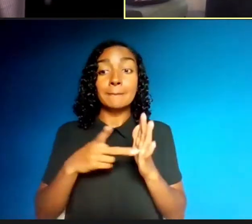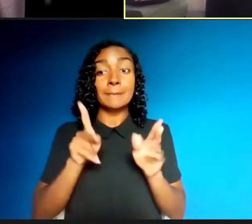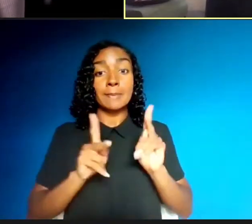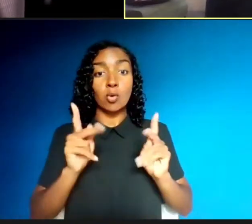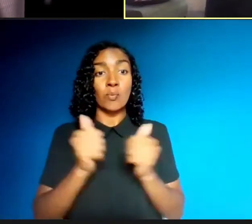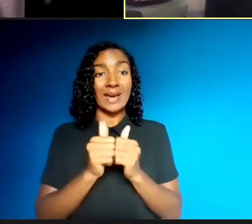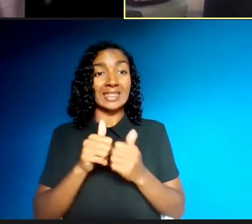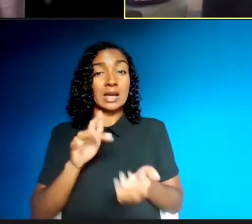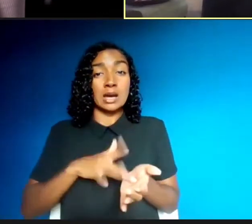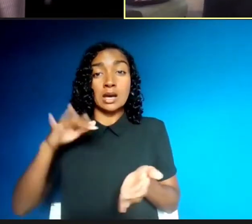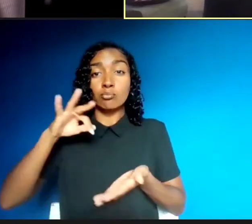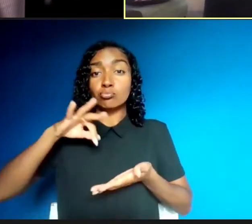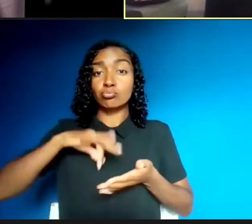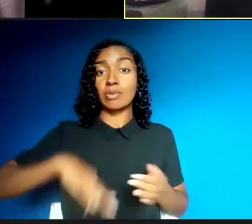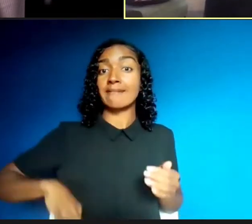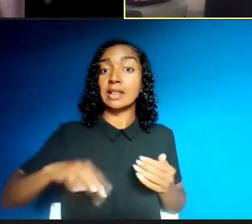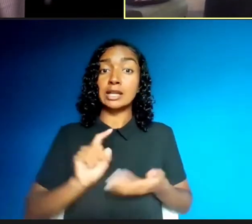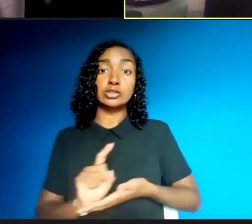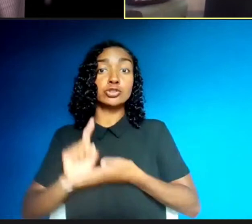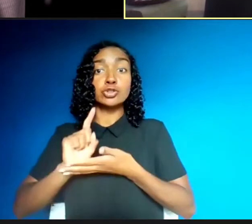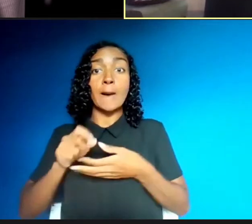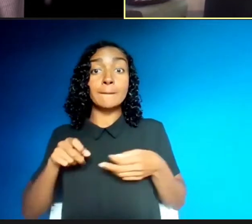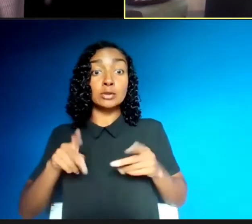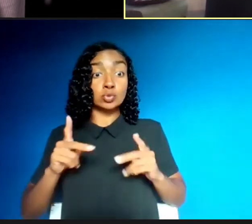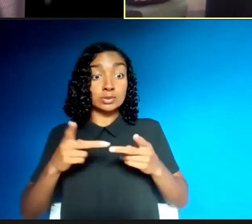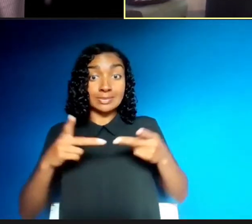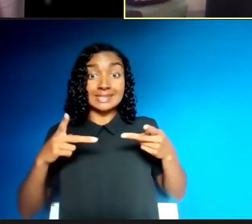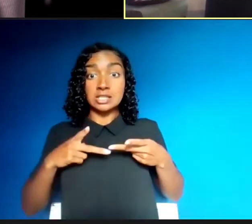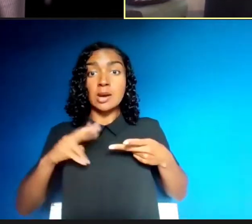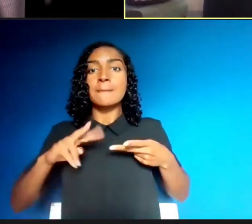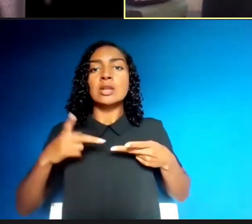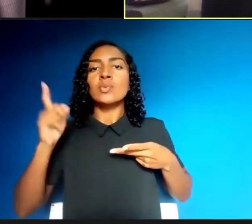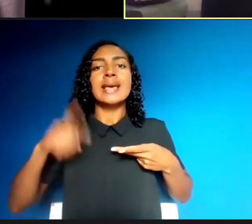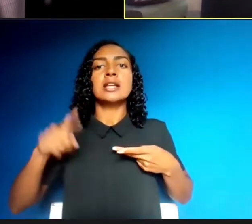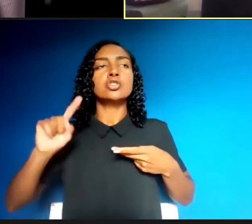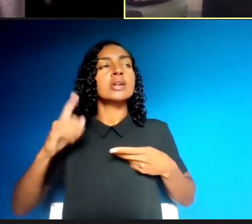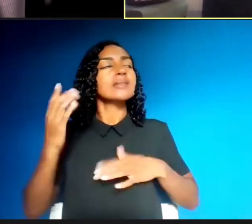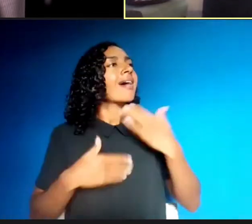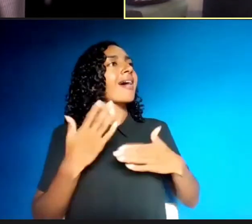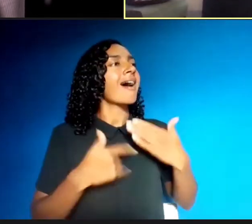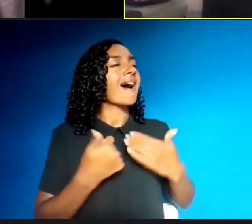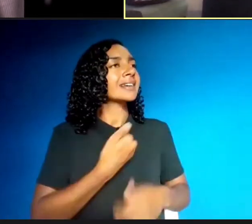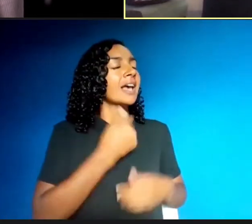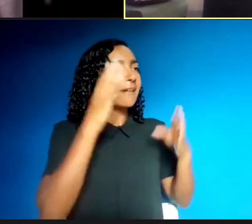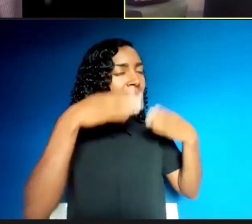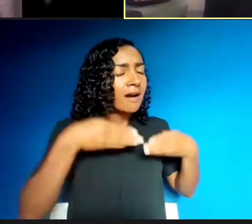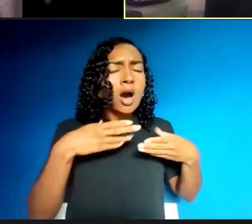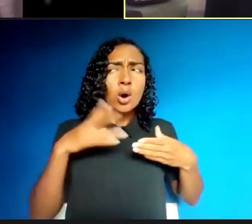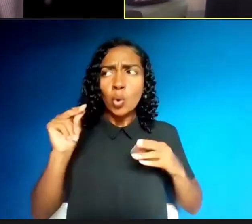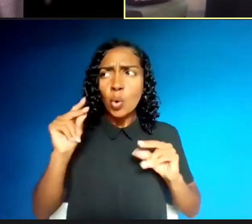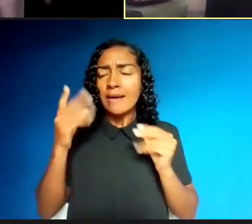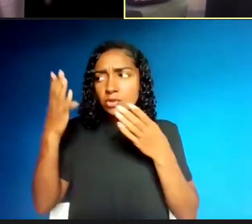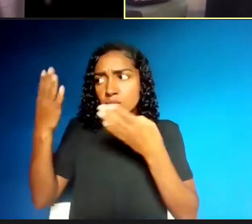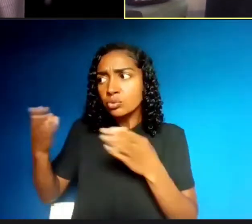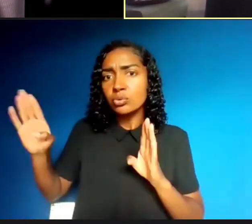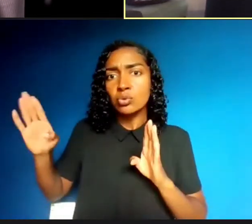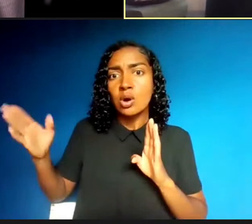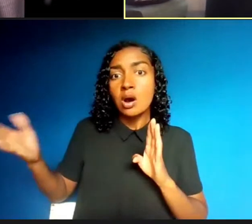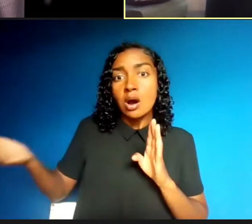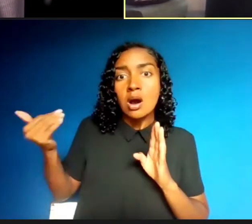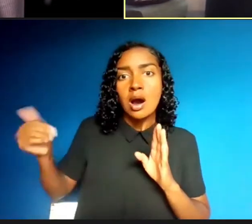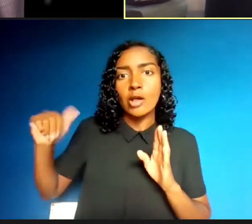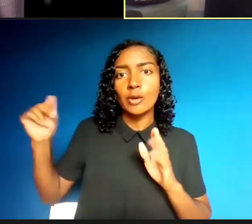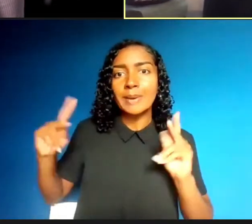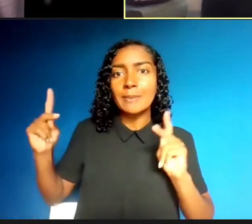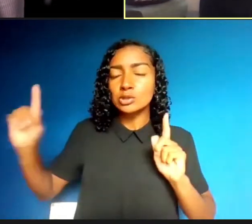aware that we can't just come through the door and let it close behind us. I think that's the big thing. So the more we sort of claim our power, and in